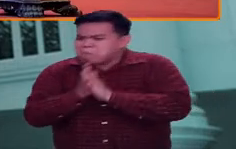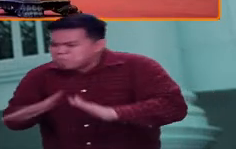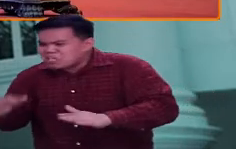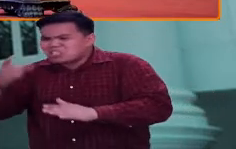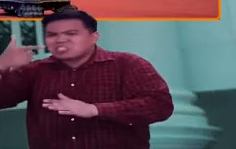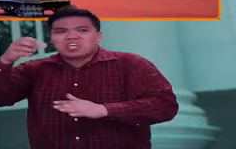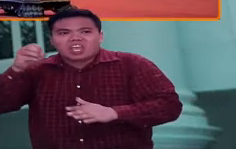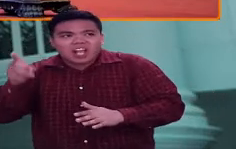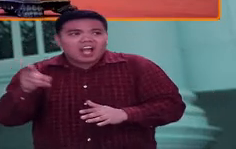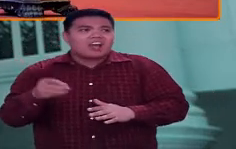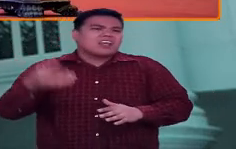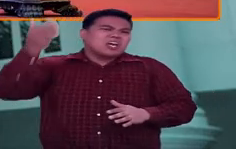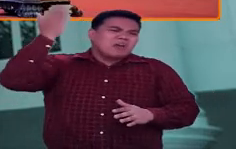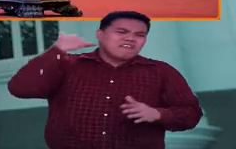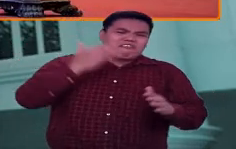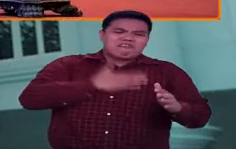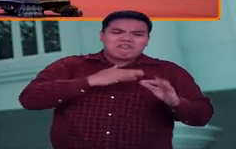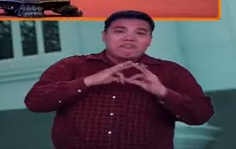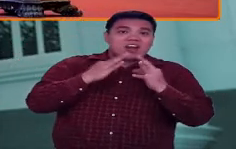their ancestors.